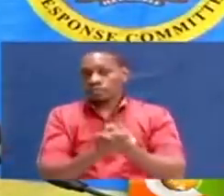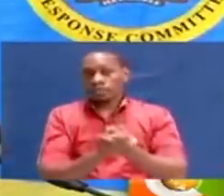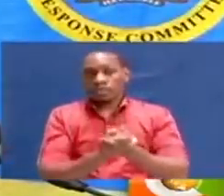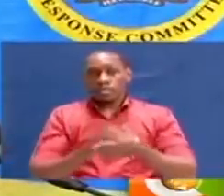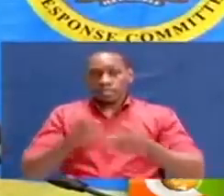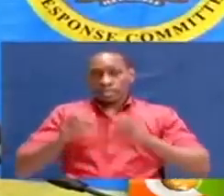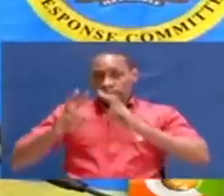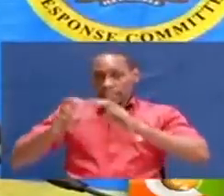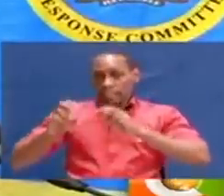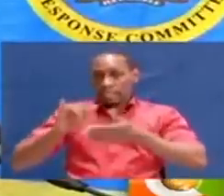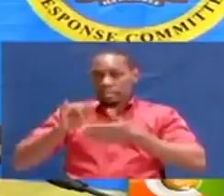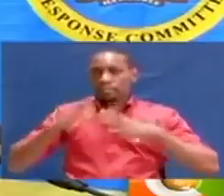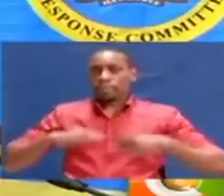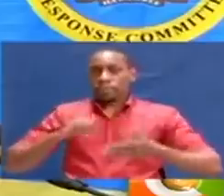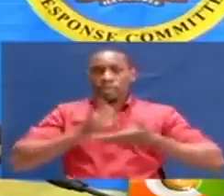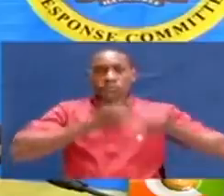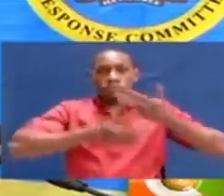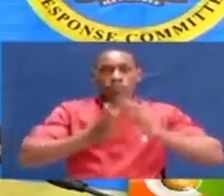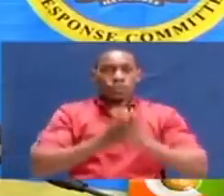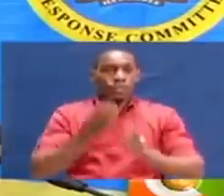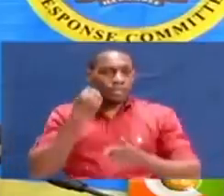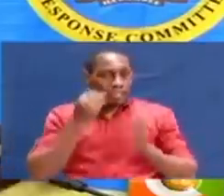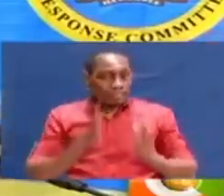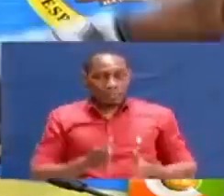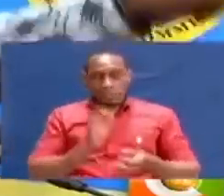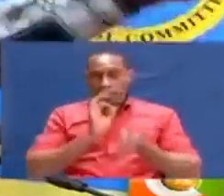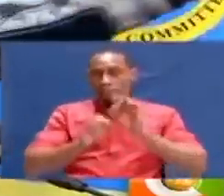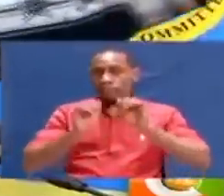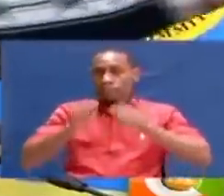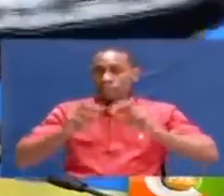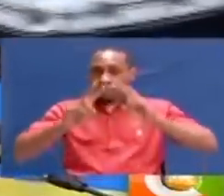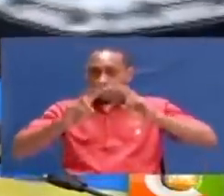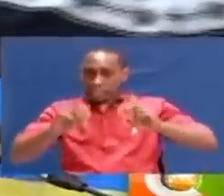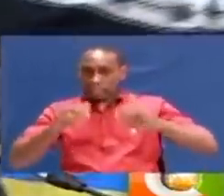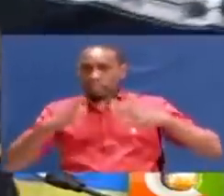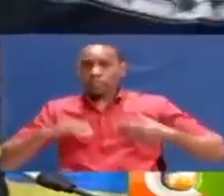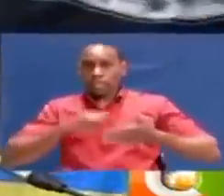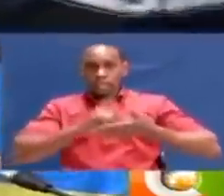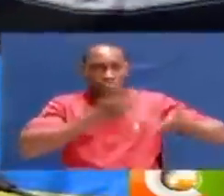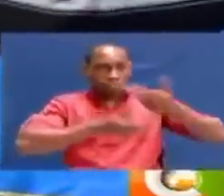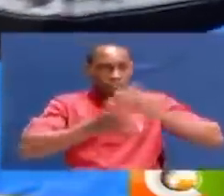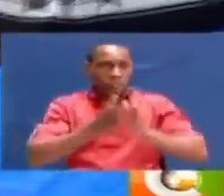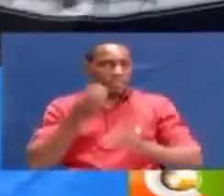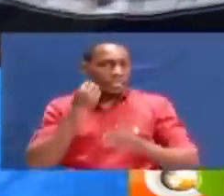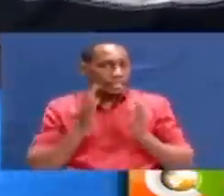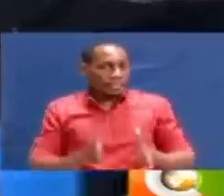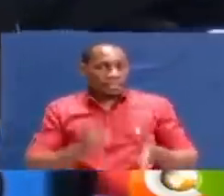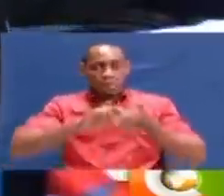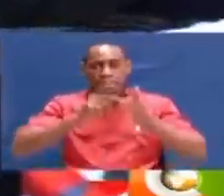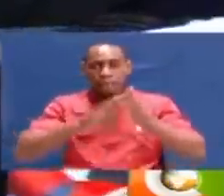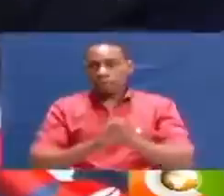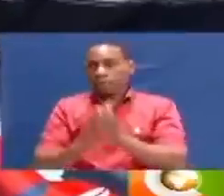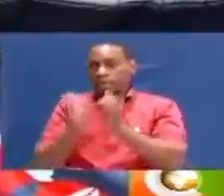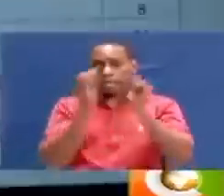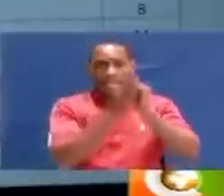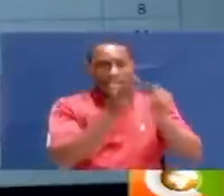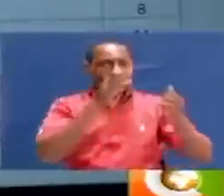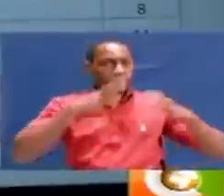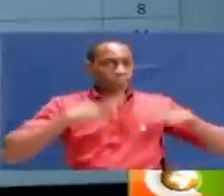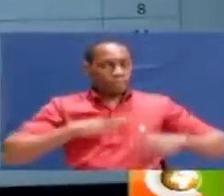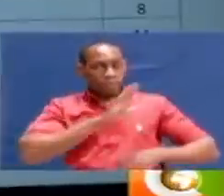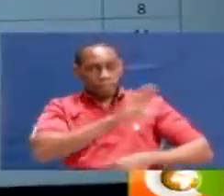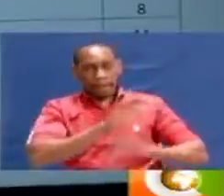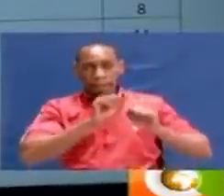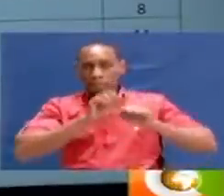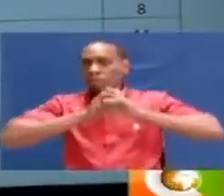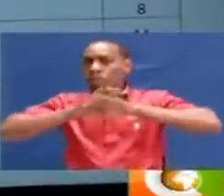tracing. Because unless we can contact trace these people, it means that these 13 people would now be spreading it